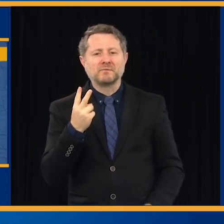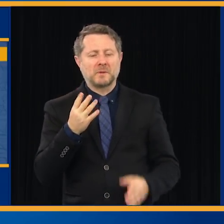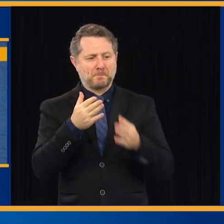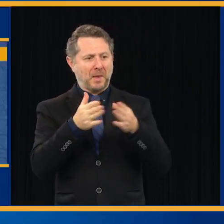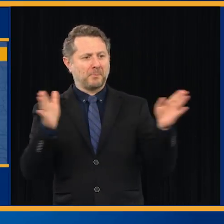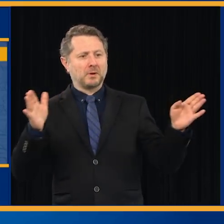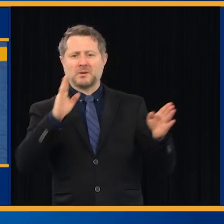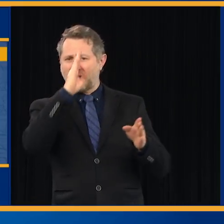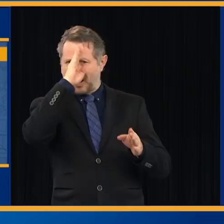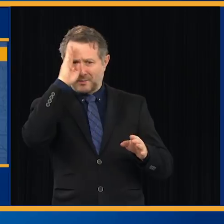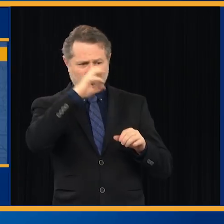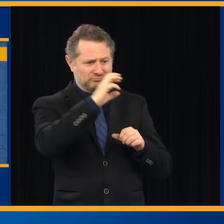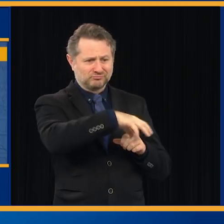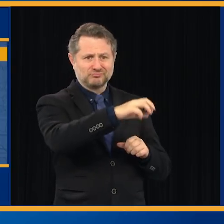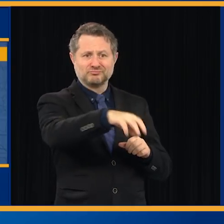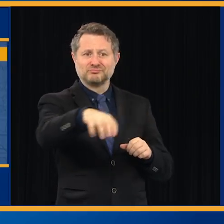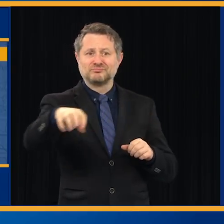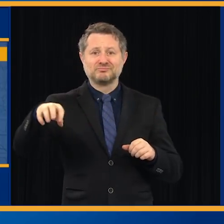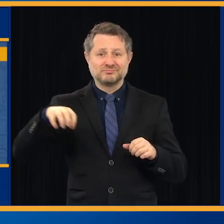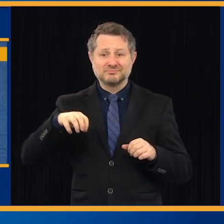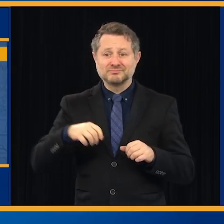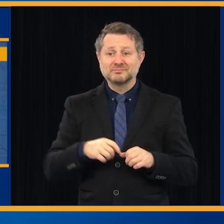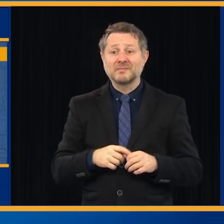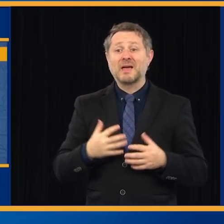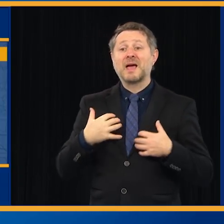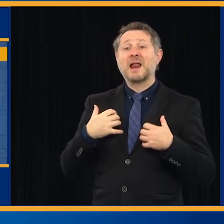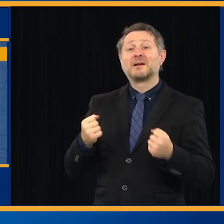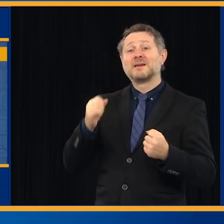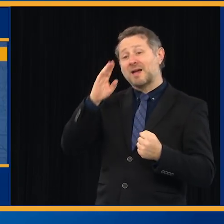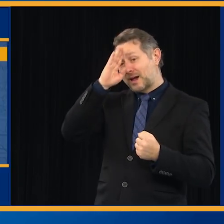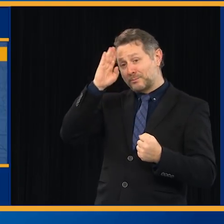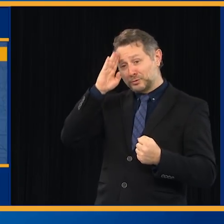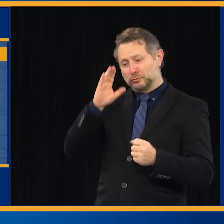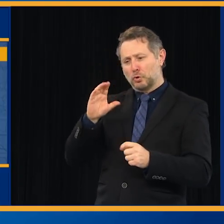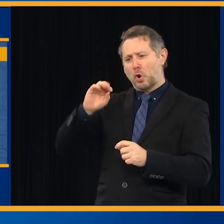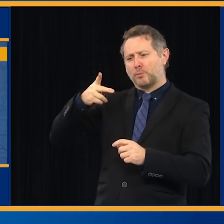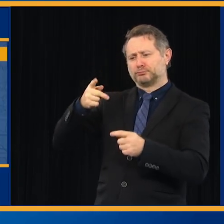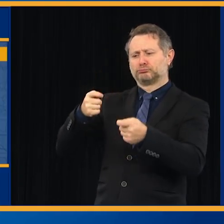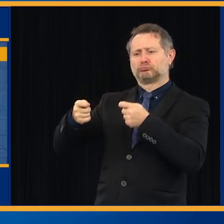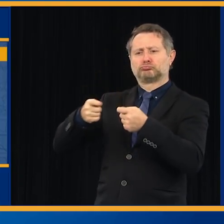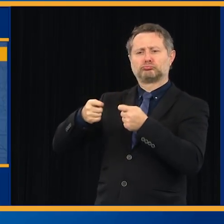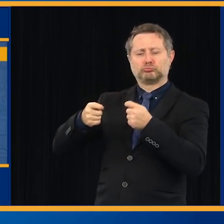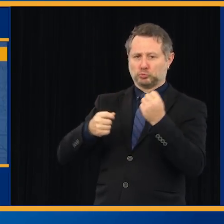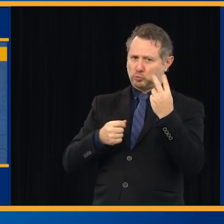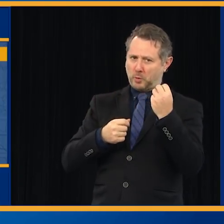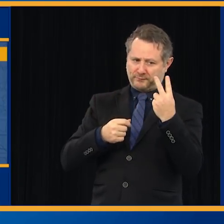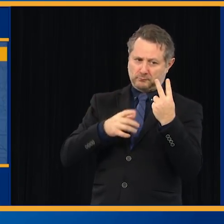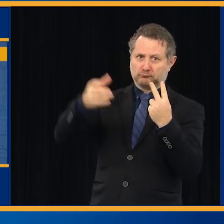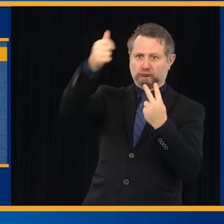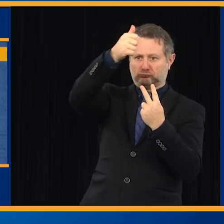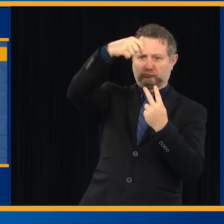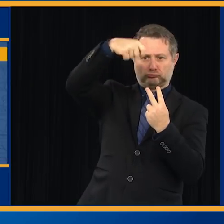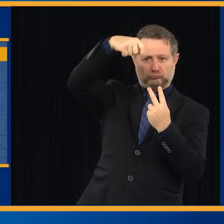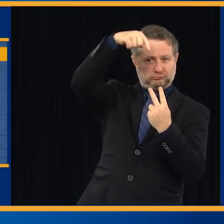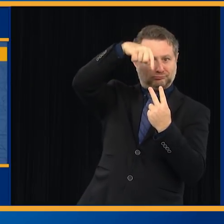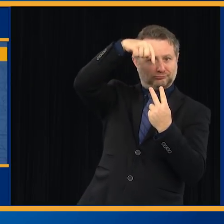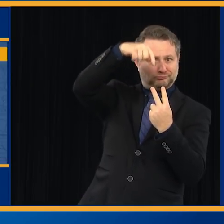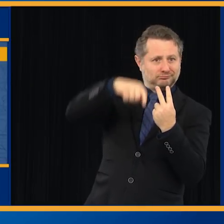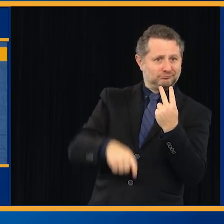are the Health and Hospitals Corporation. They're run by New York City. But there's only 12 hospitals in that public hospital